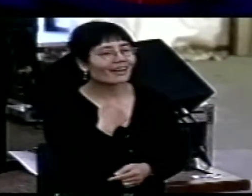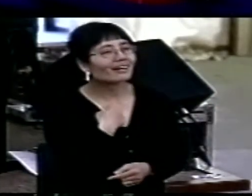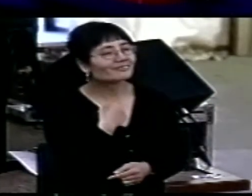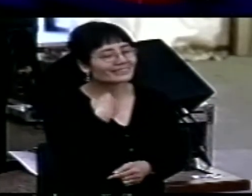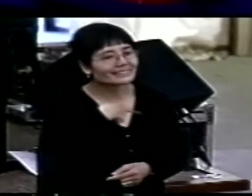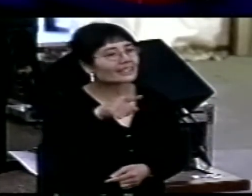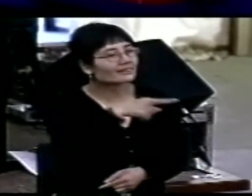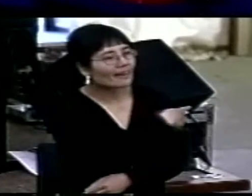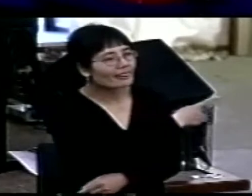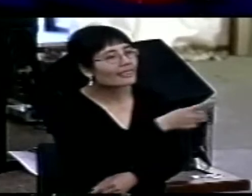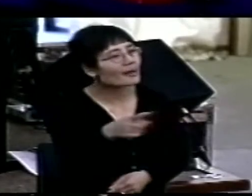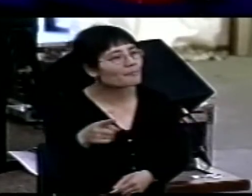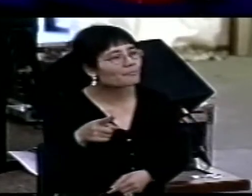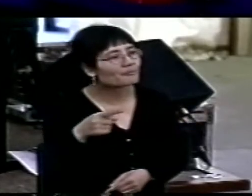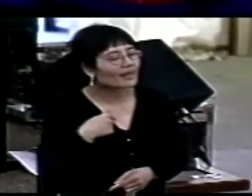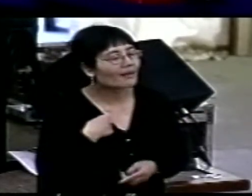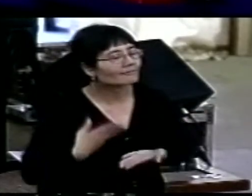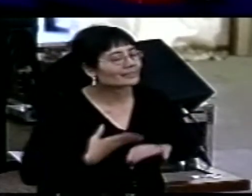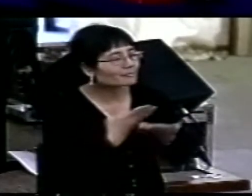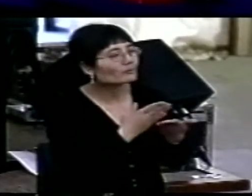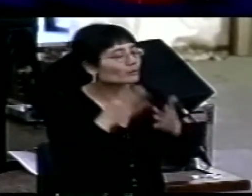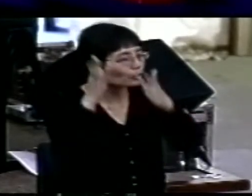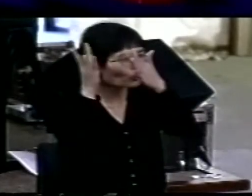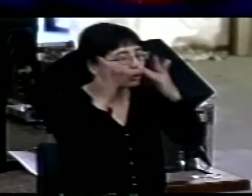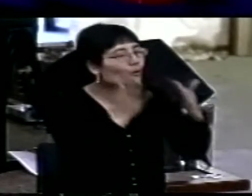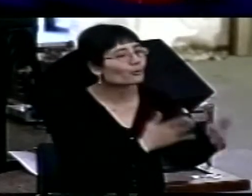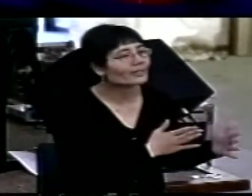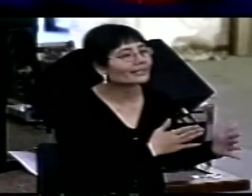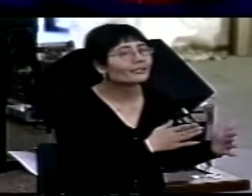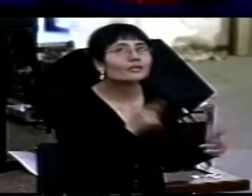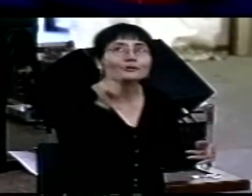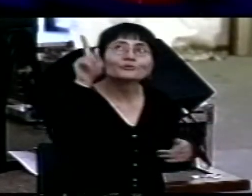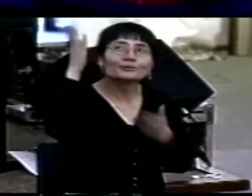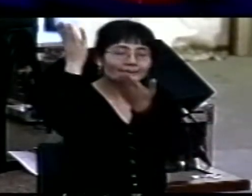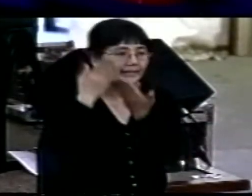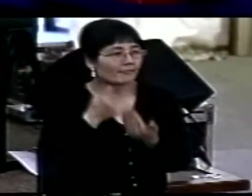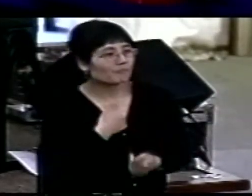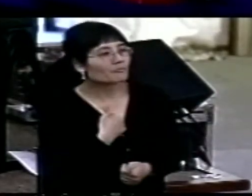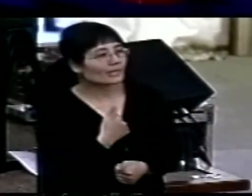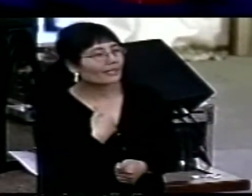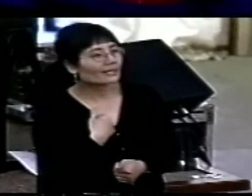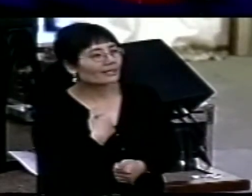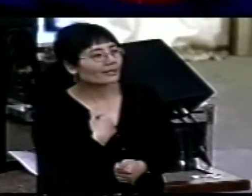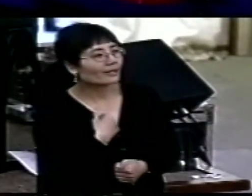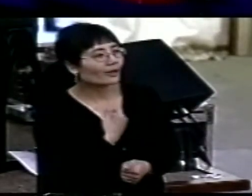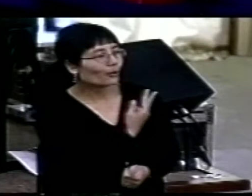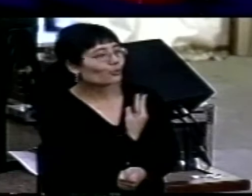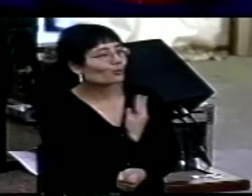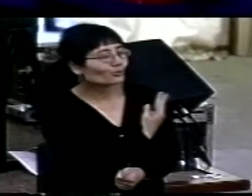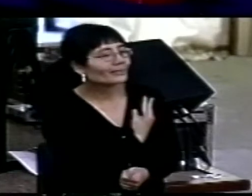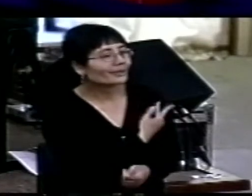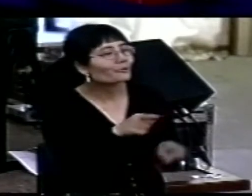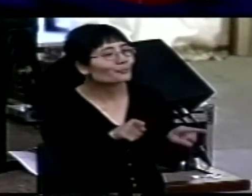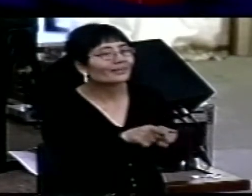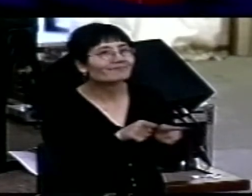I have given them the glory that you gave me, that they may be one as we are one,